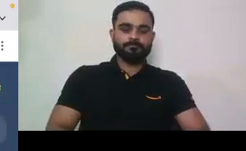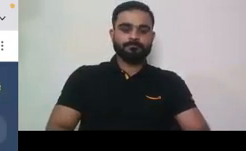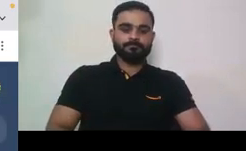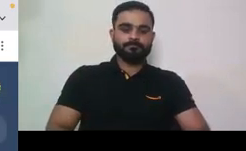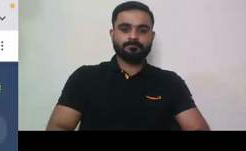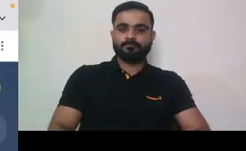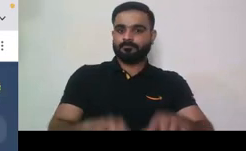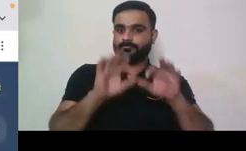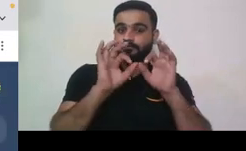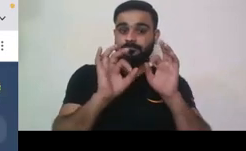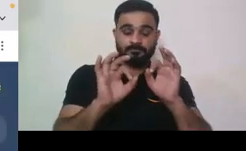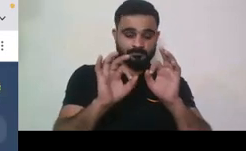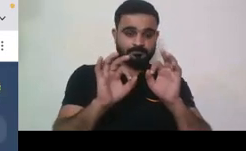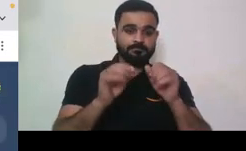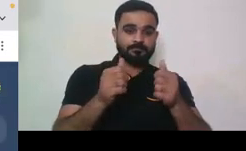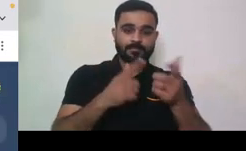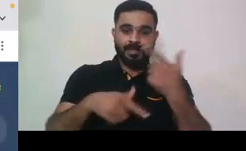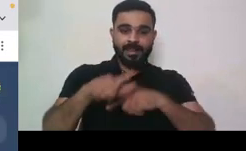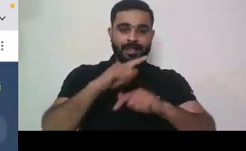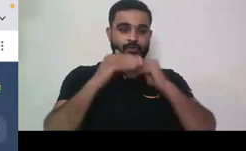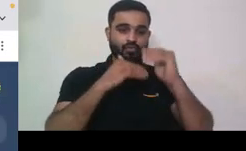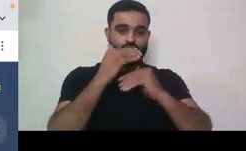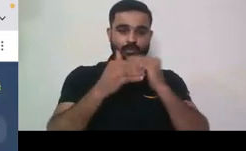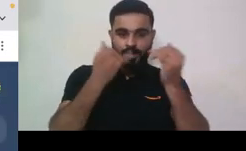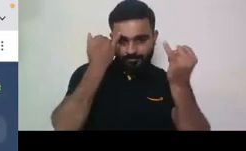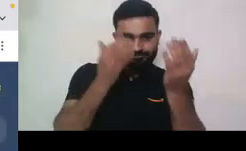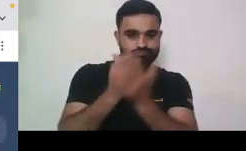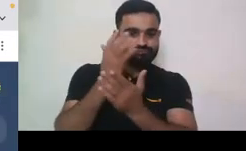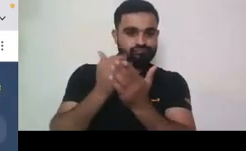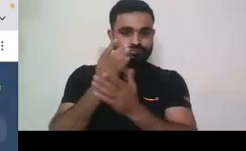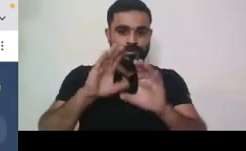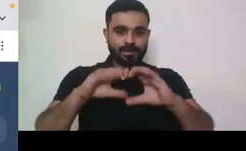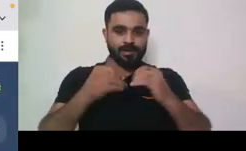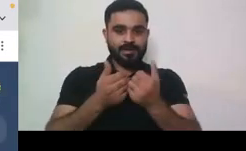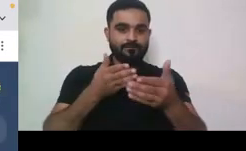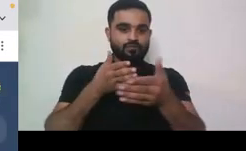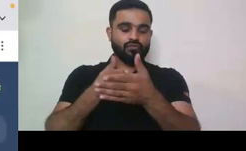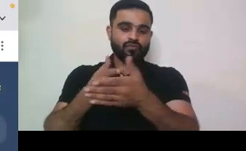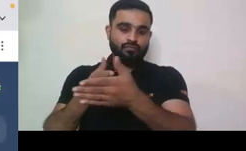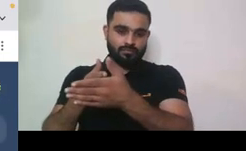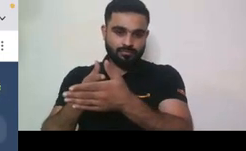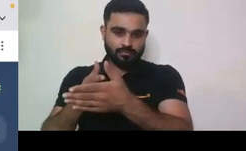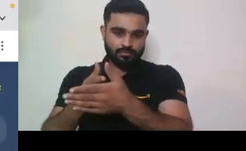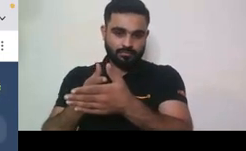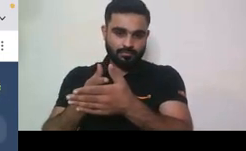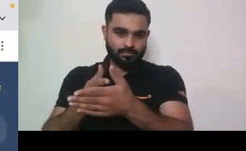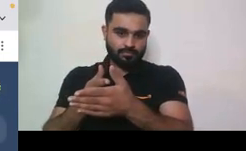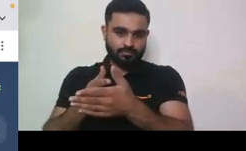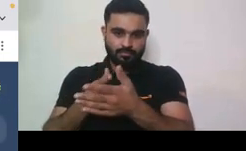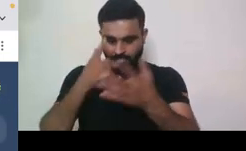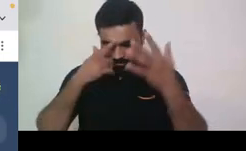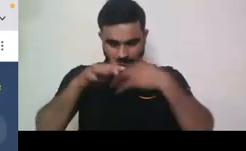Very nice. Language development initiatives, classroom challenges, lesson